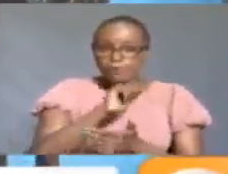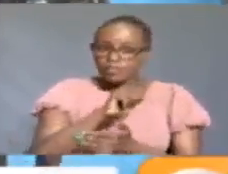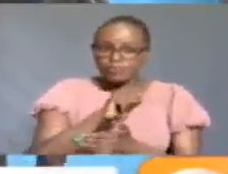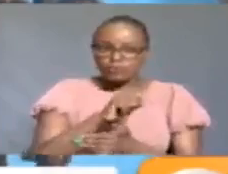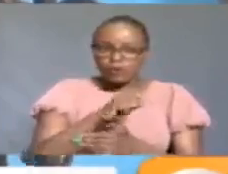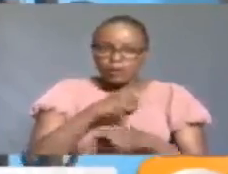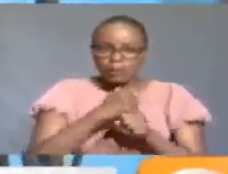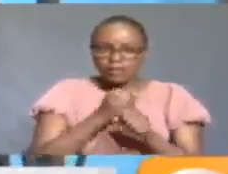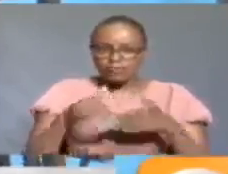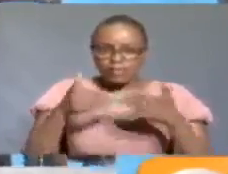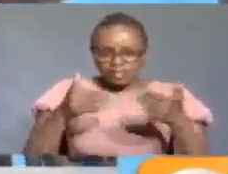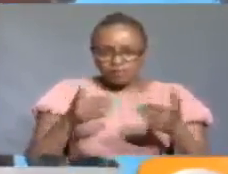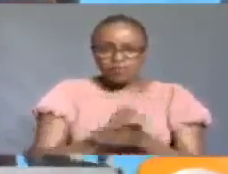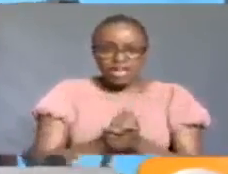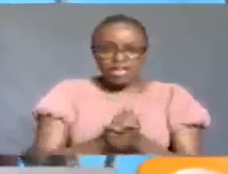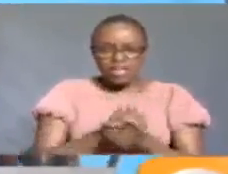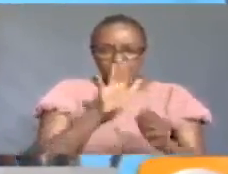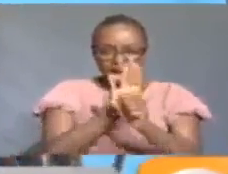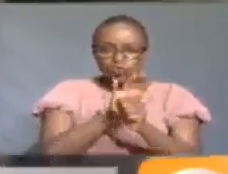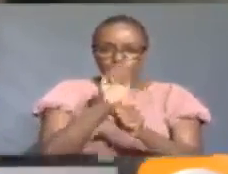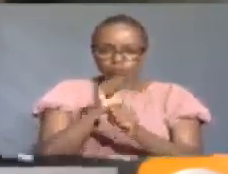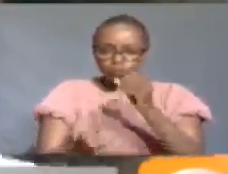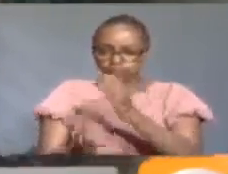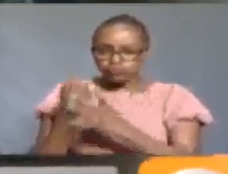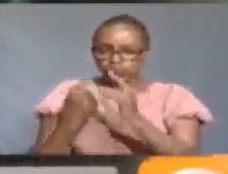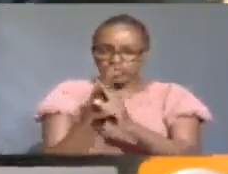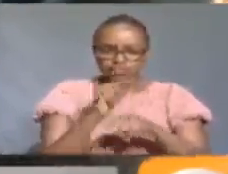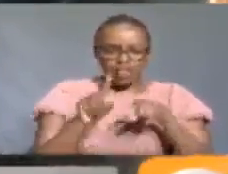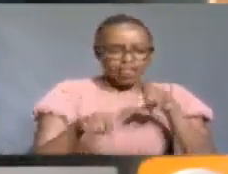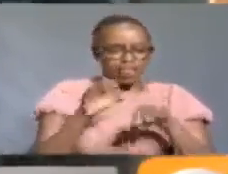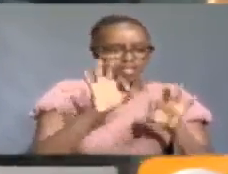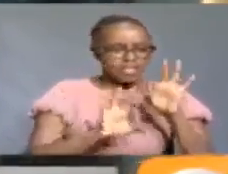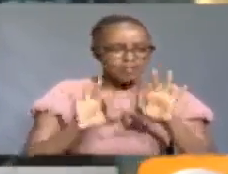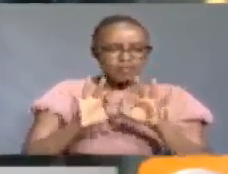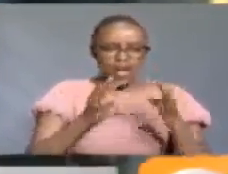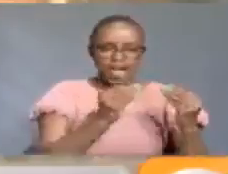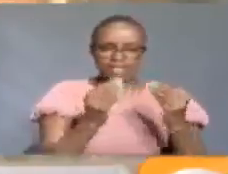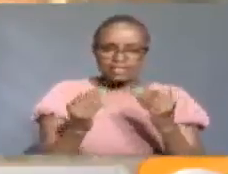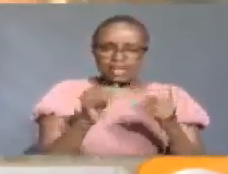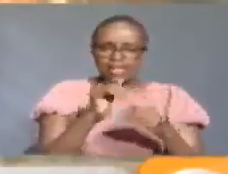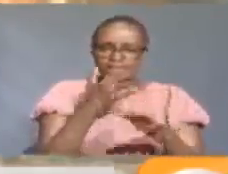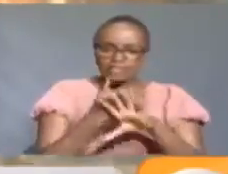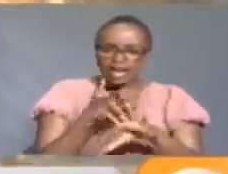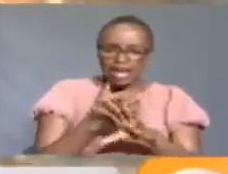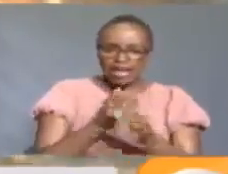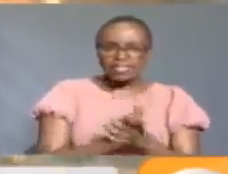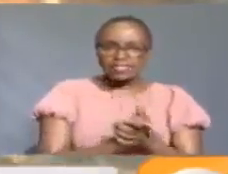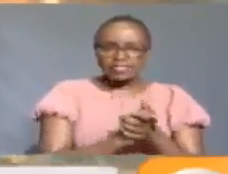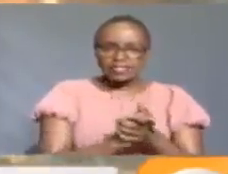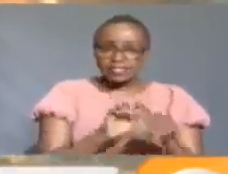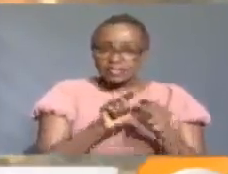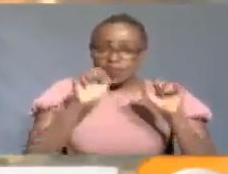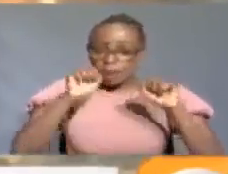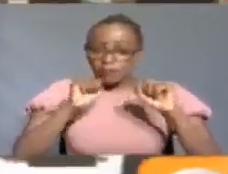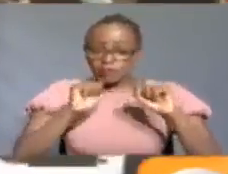haya mitambo ni atoe kwa wingi sana, kwa mitindo tofauti, zile nyepesi, zile mzito, na